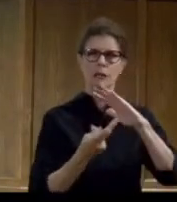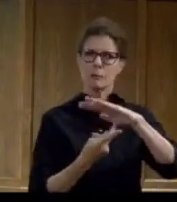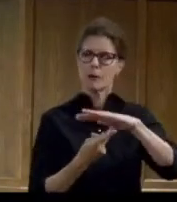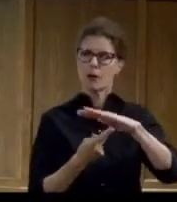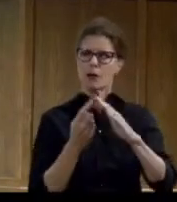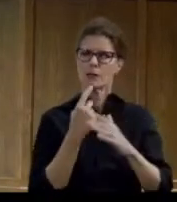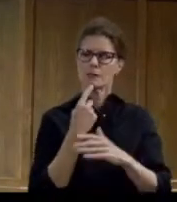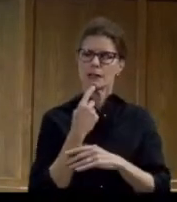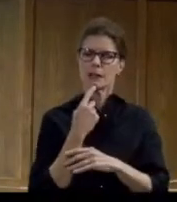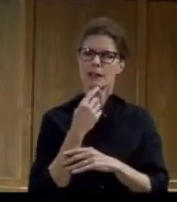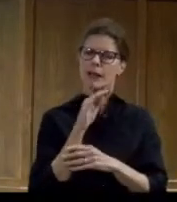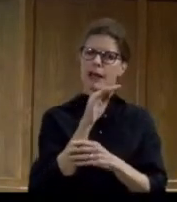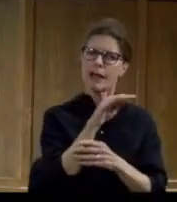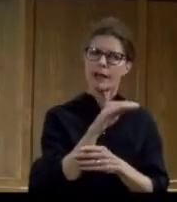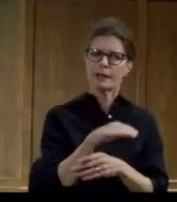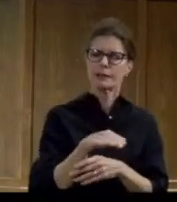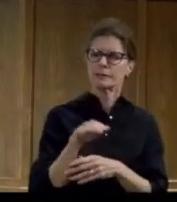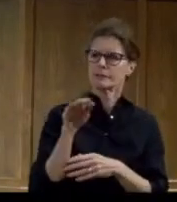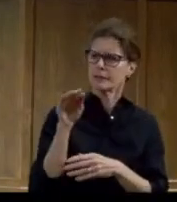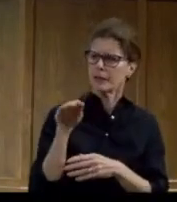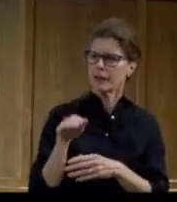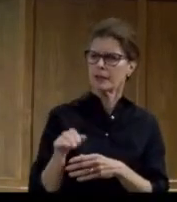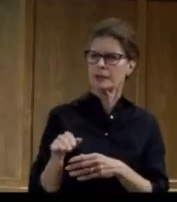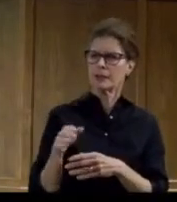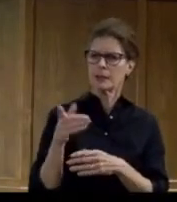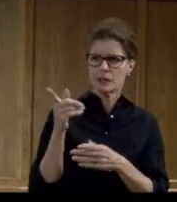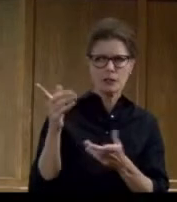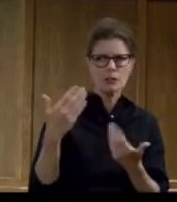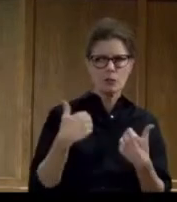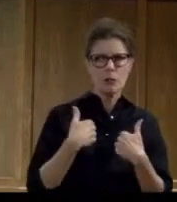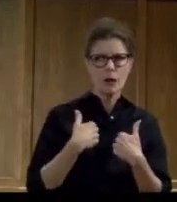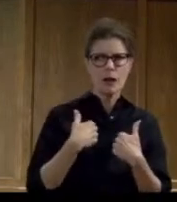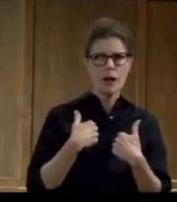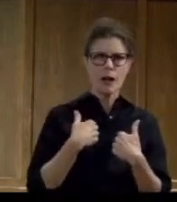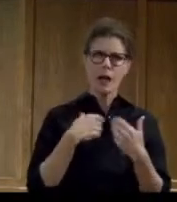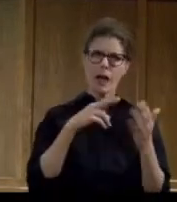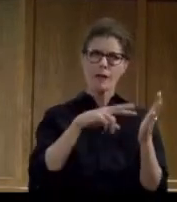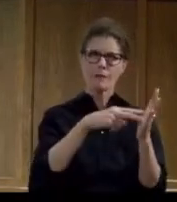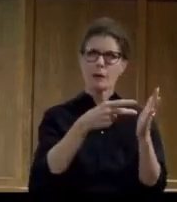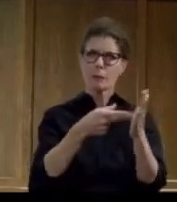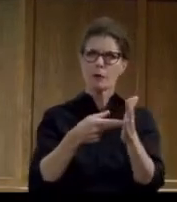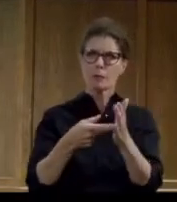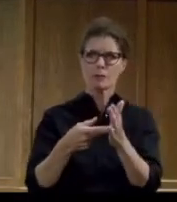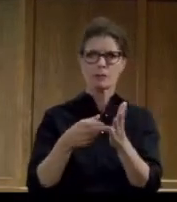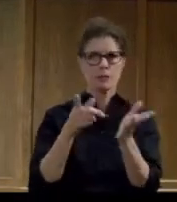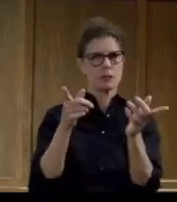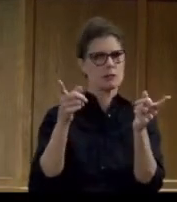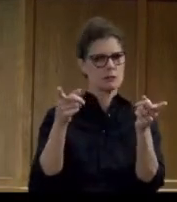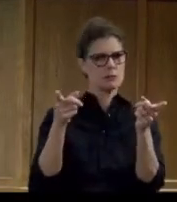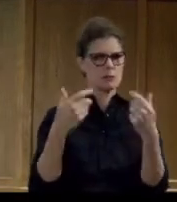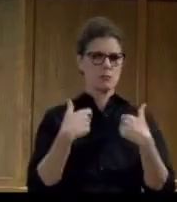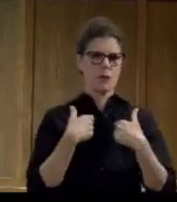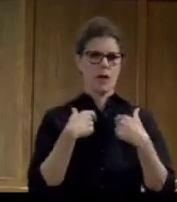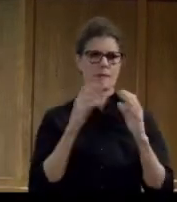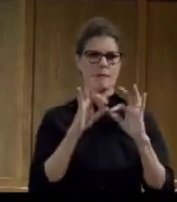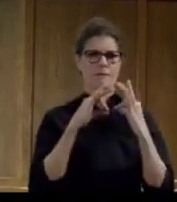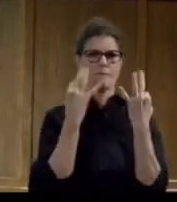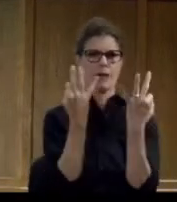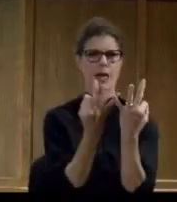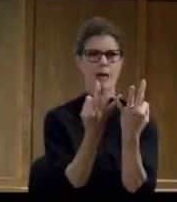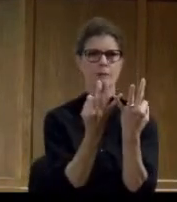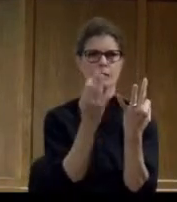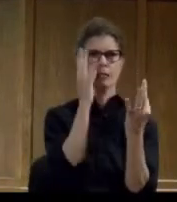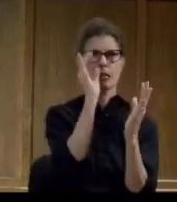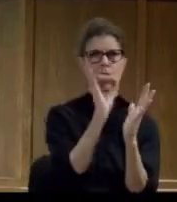guys, girls, ladies, you have a purpose. You have a family. You have an identity.